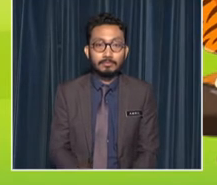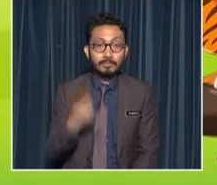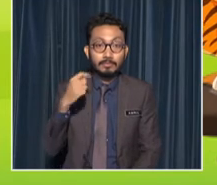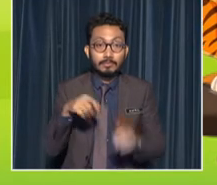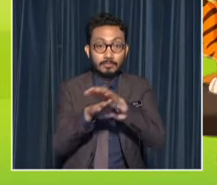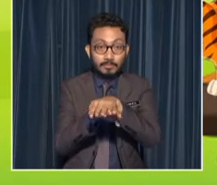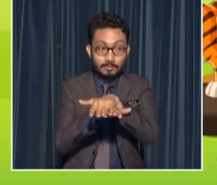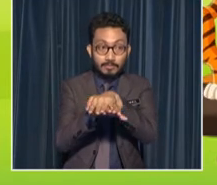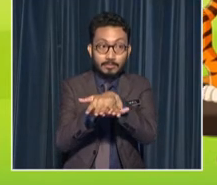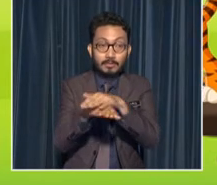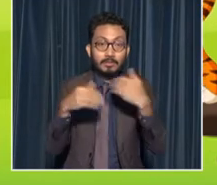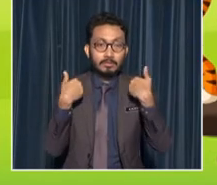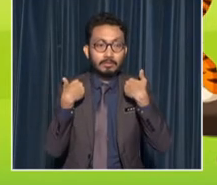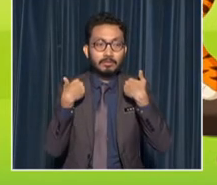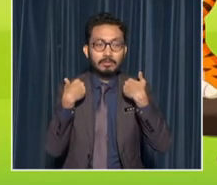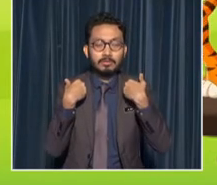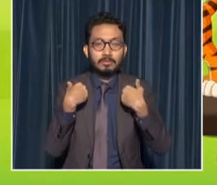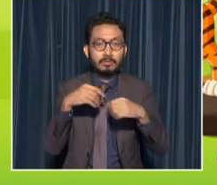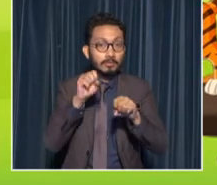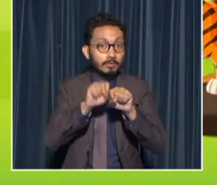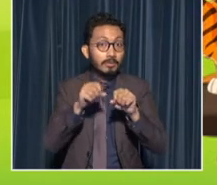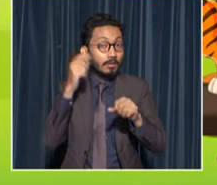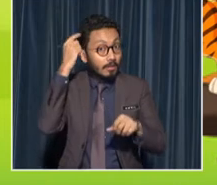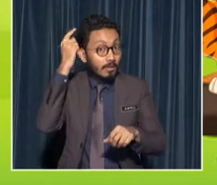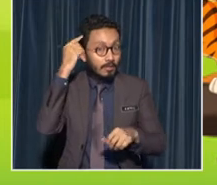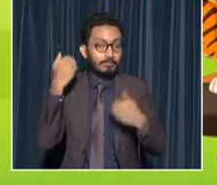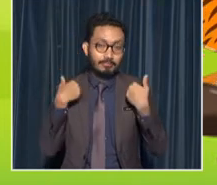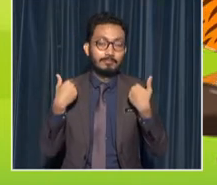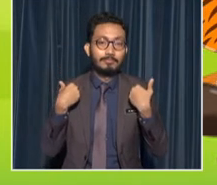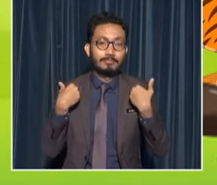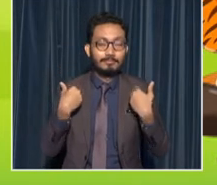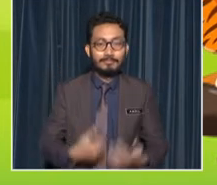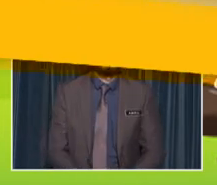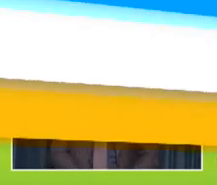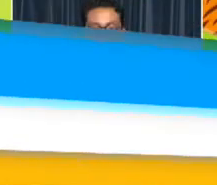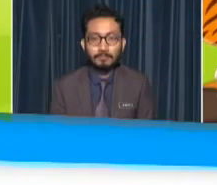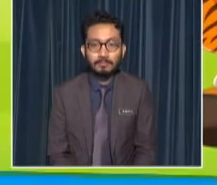The tortoise also has a head.